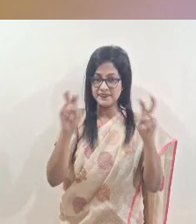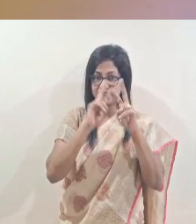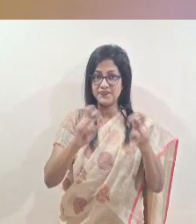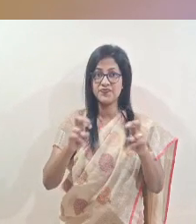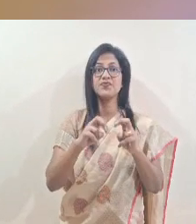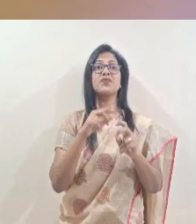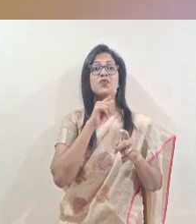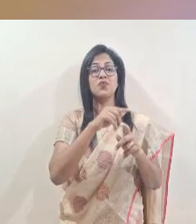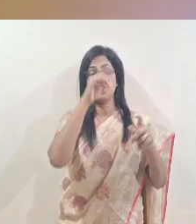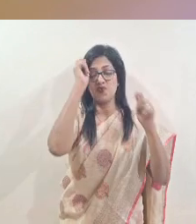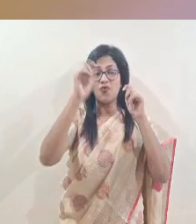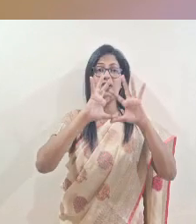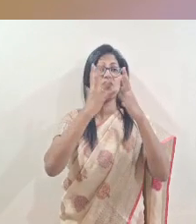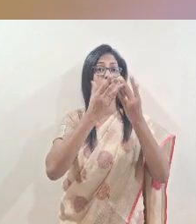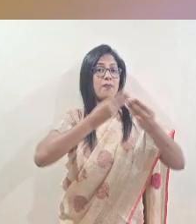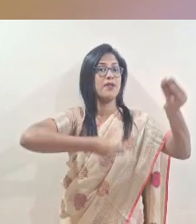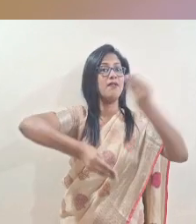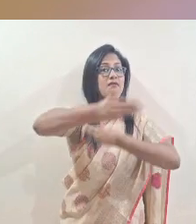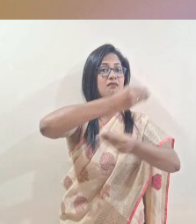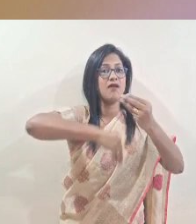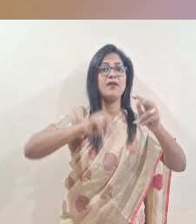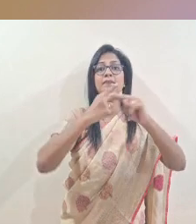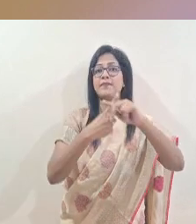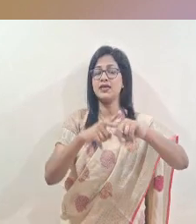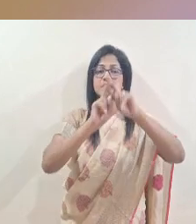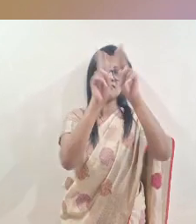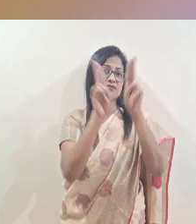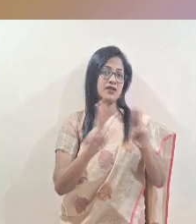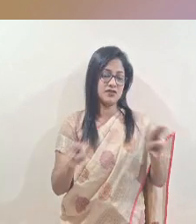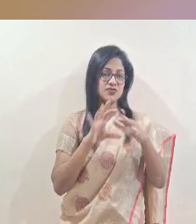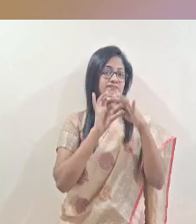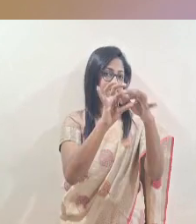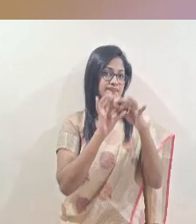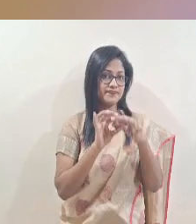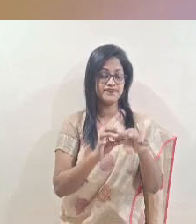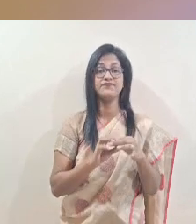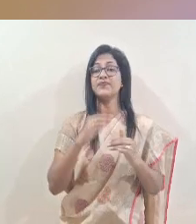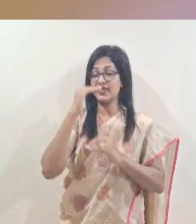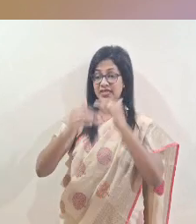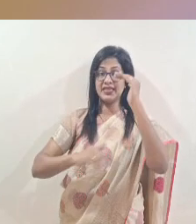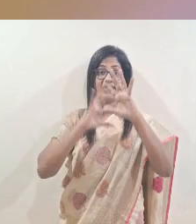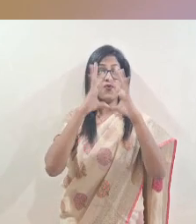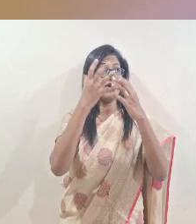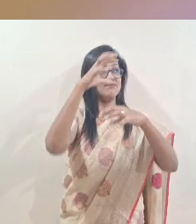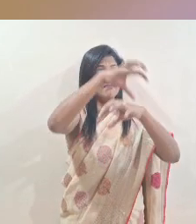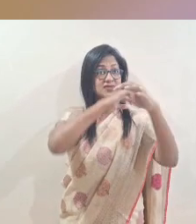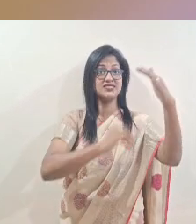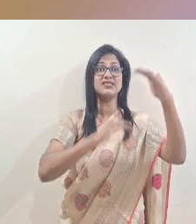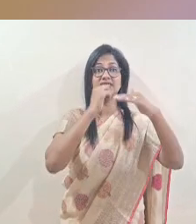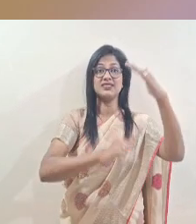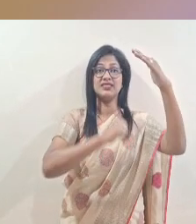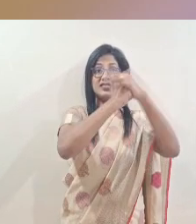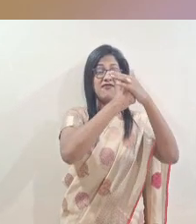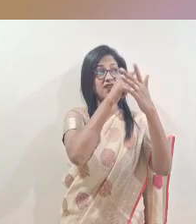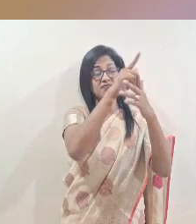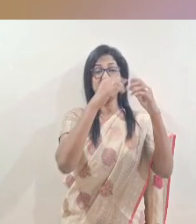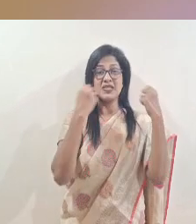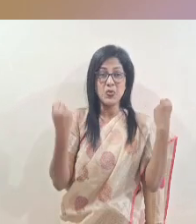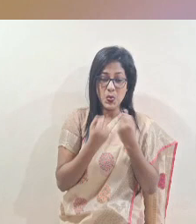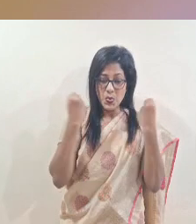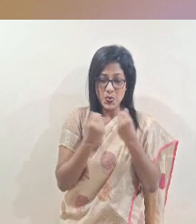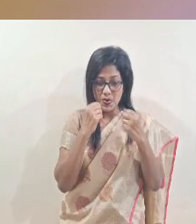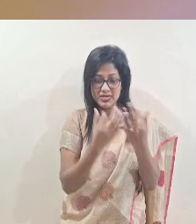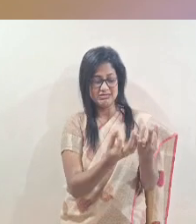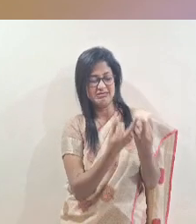their critical role in global trade and international relations. And developed countries are more focused on developing robust